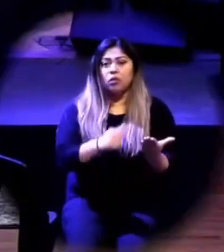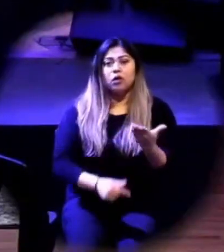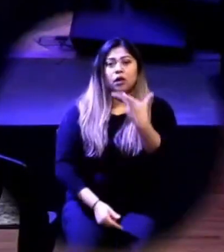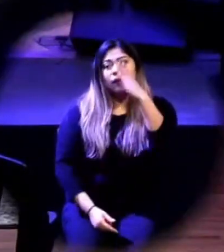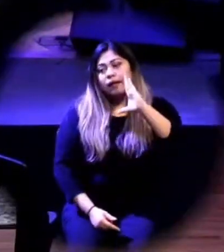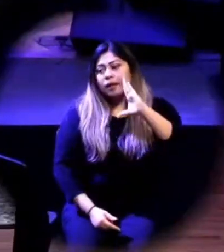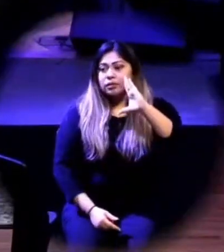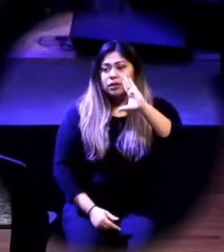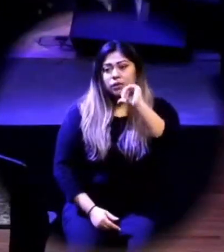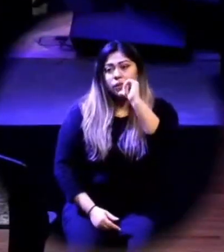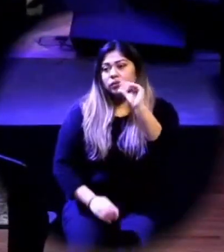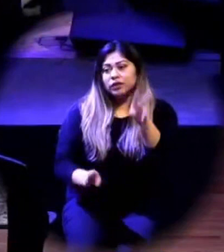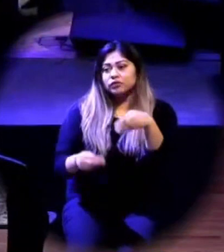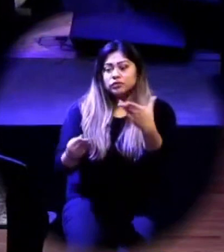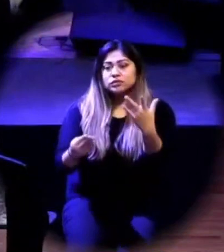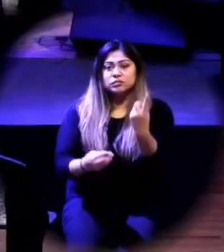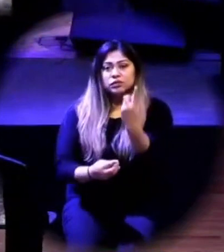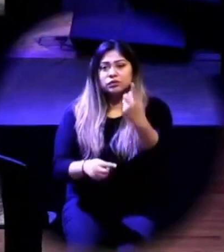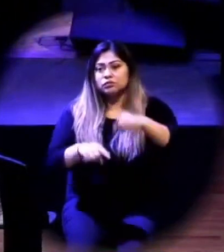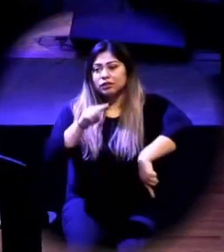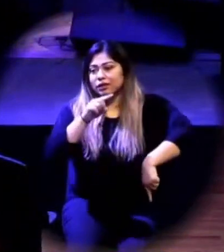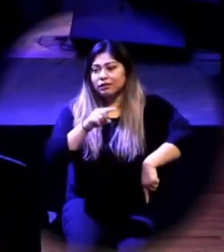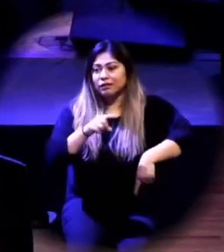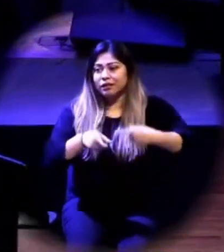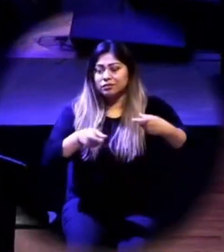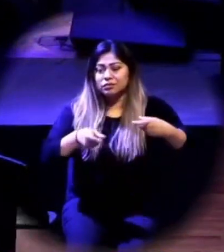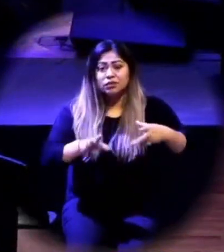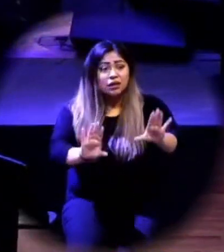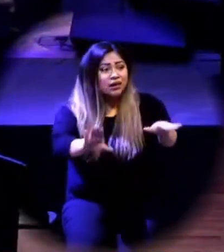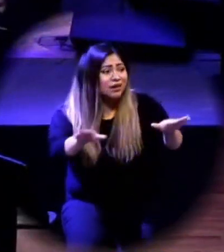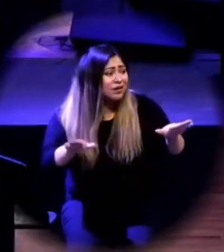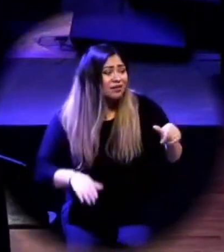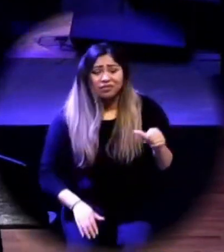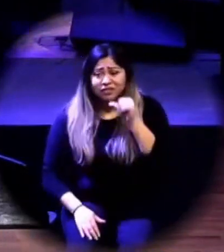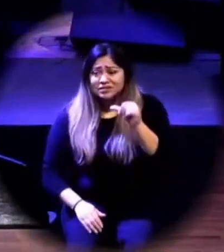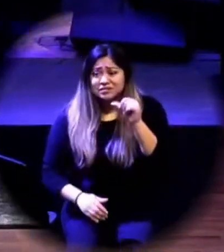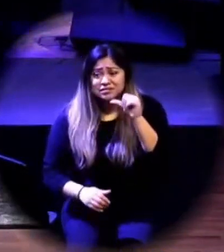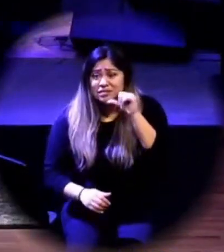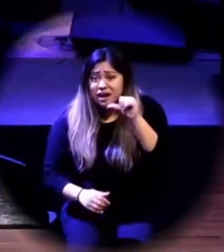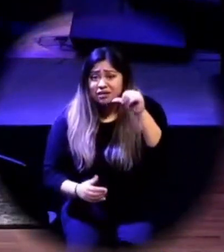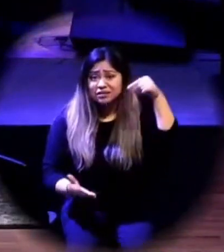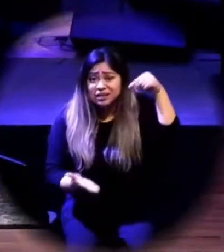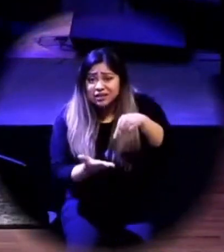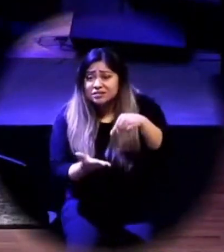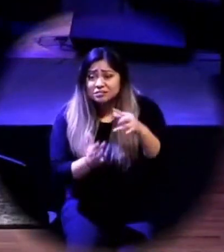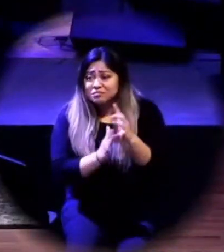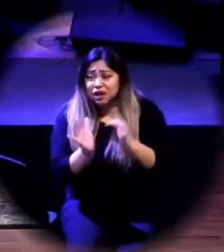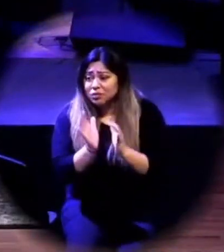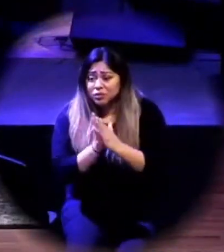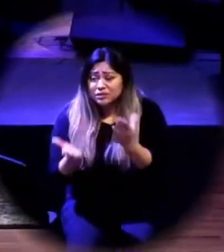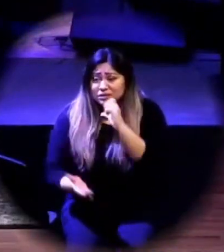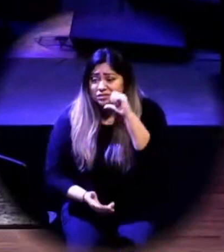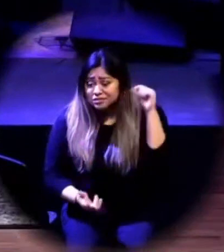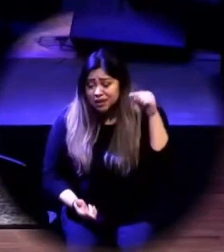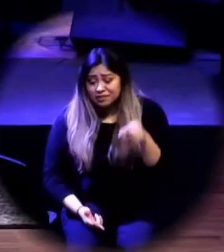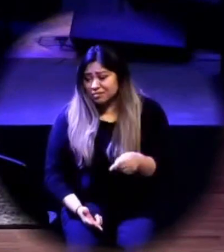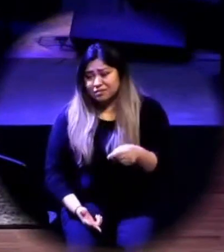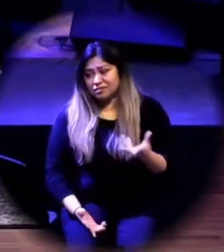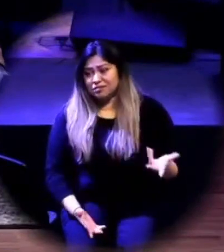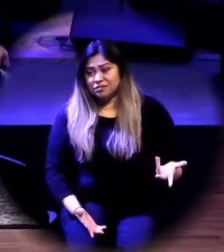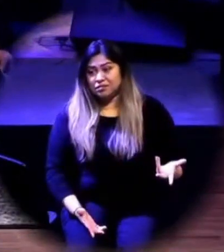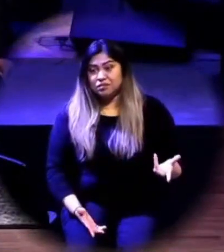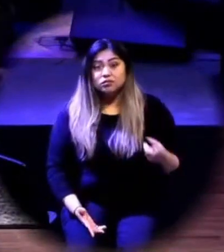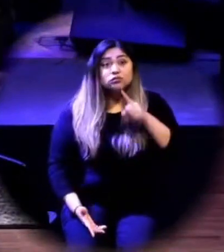that you can't handle. Friends, that's not in the Bible. Truth is, God gives us plenty of things that we can't handle. He just doesn't